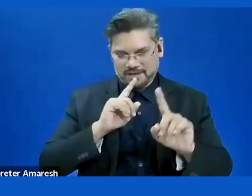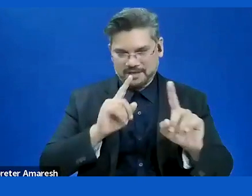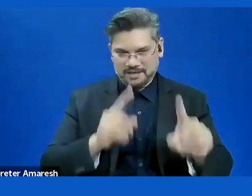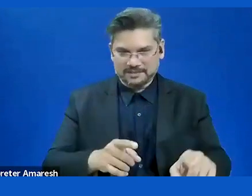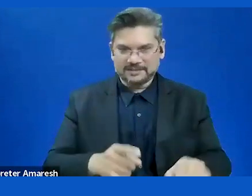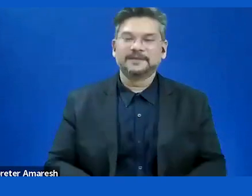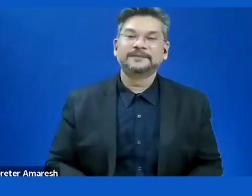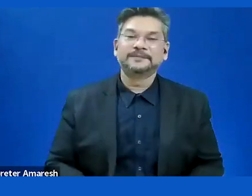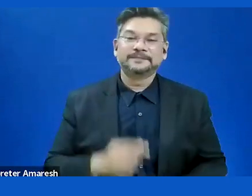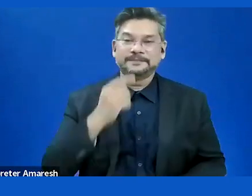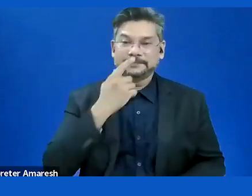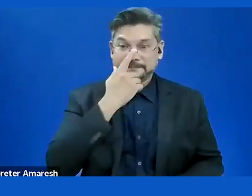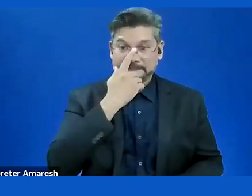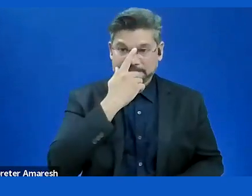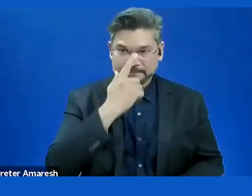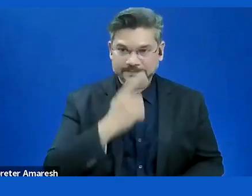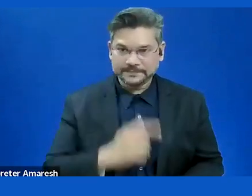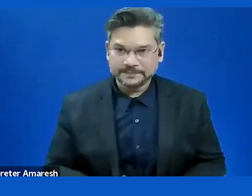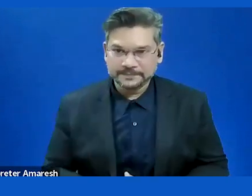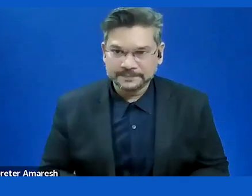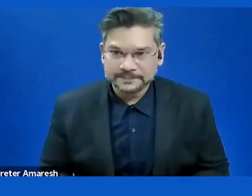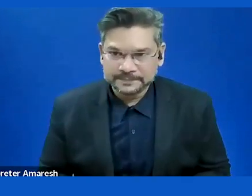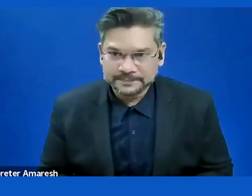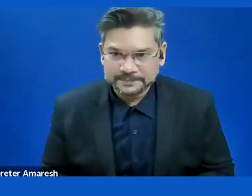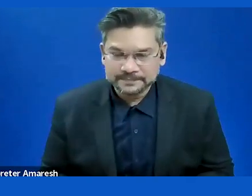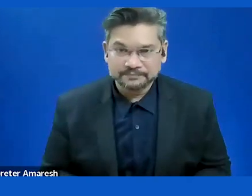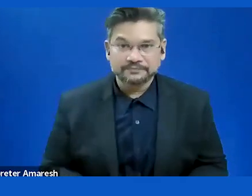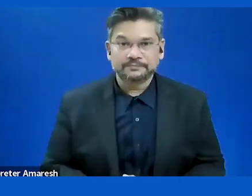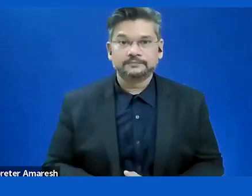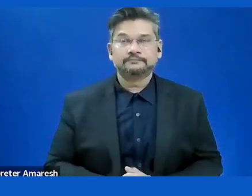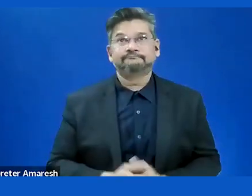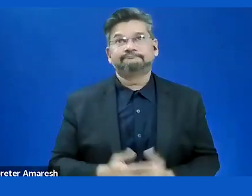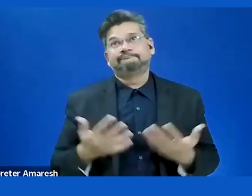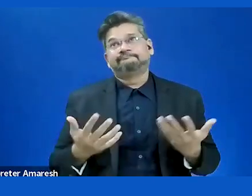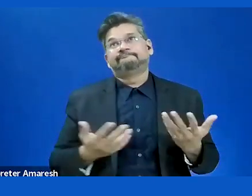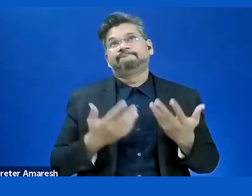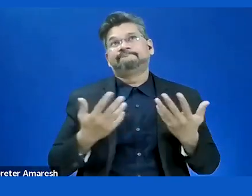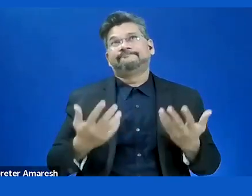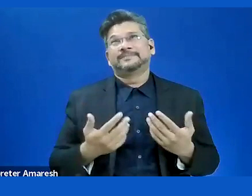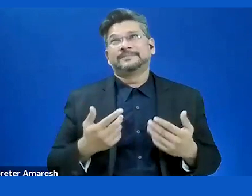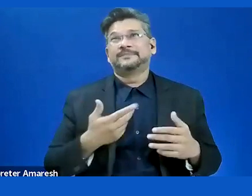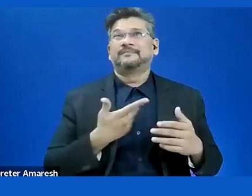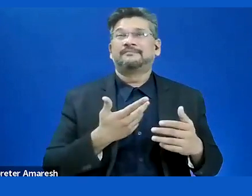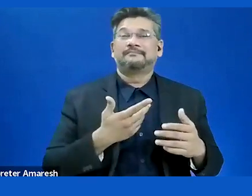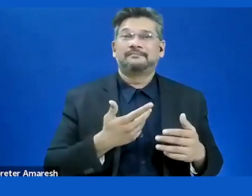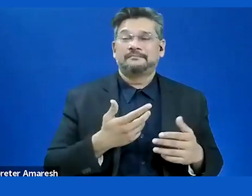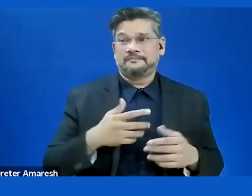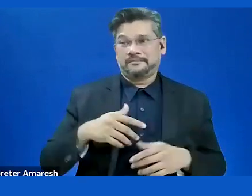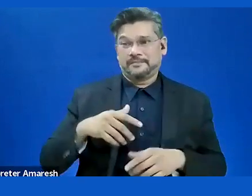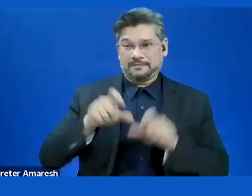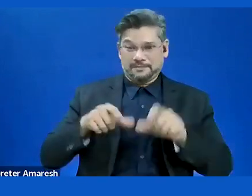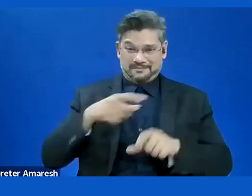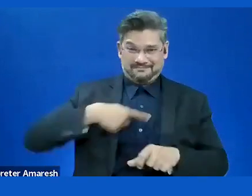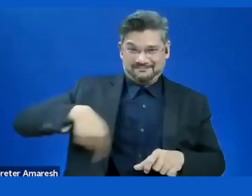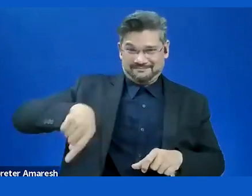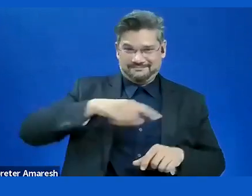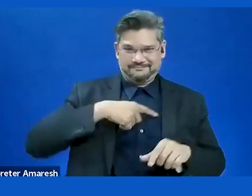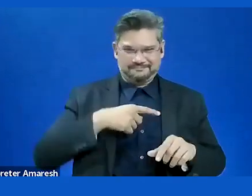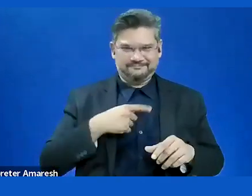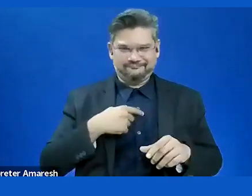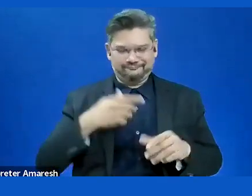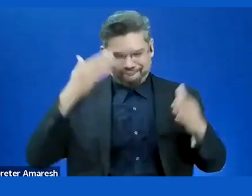Yeah, it's a very complicated question. I think the best thing we, as a accessibility community, can do is to get